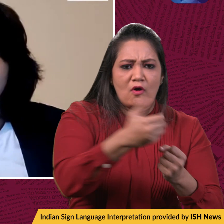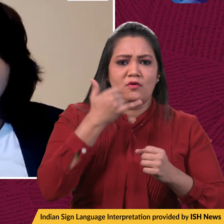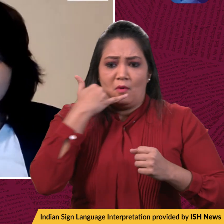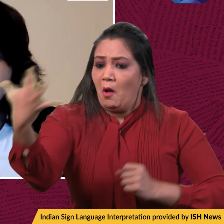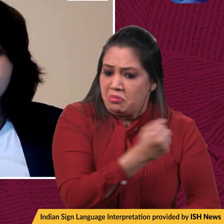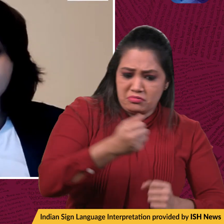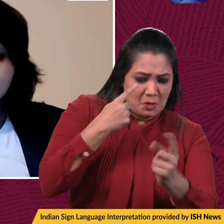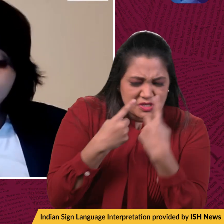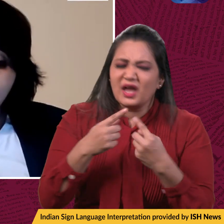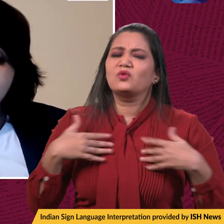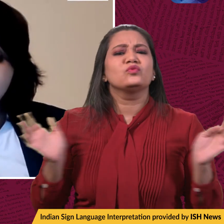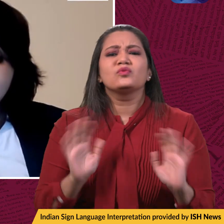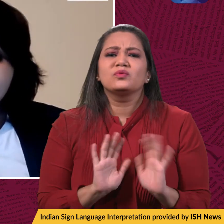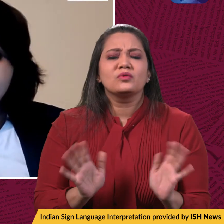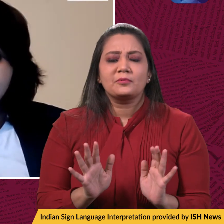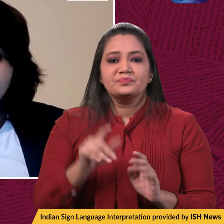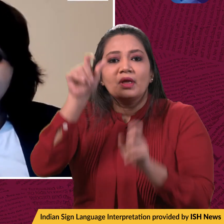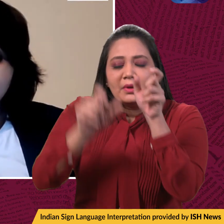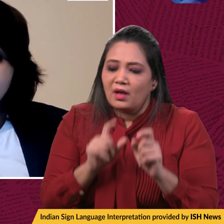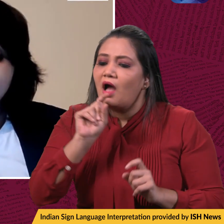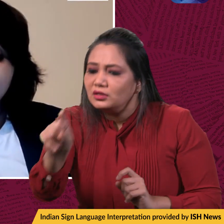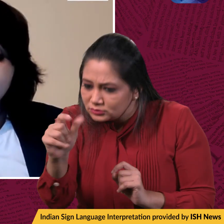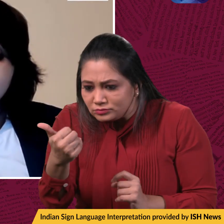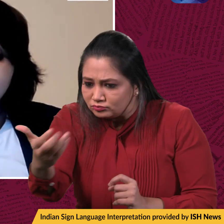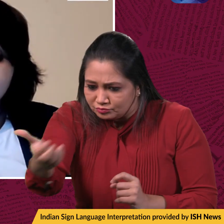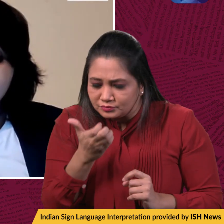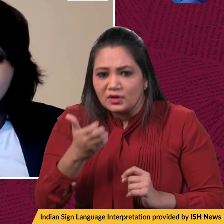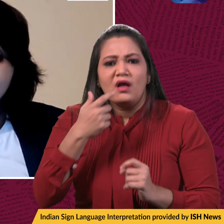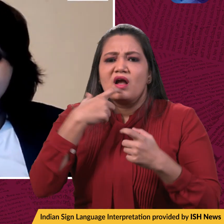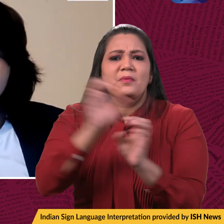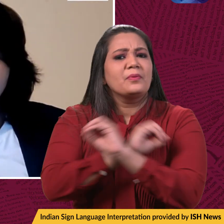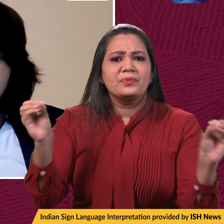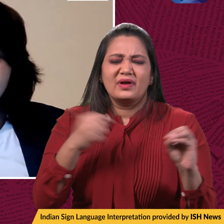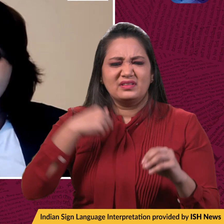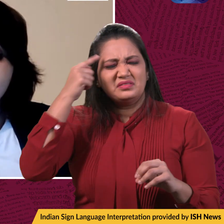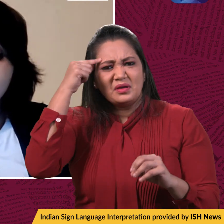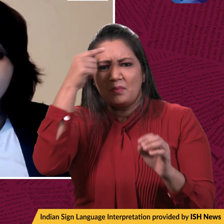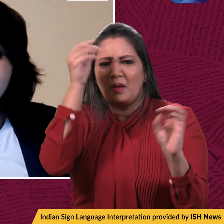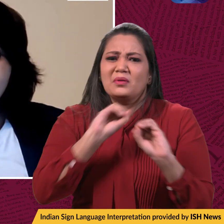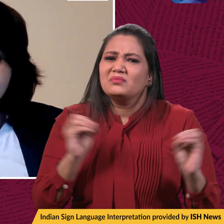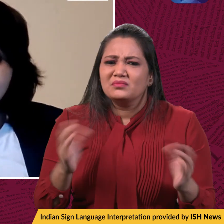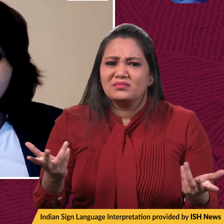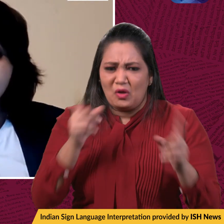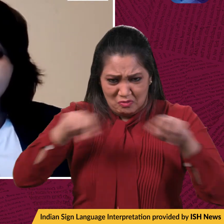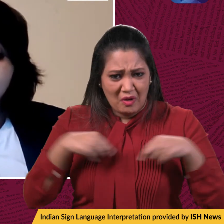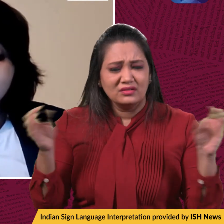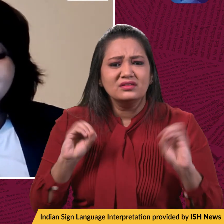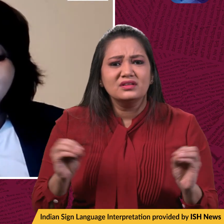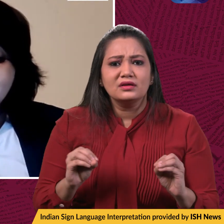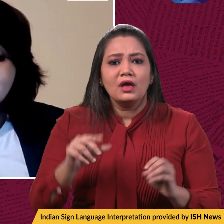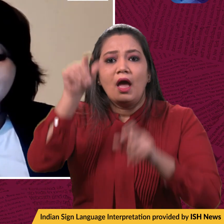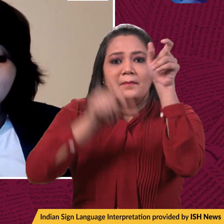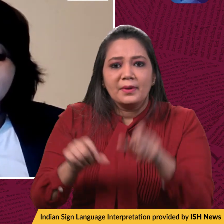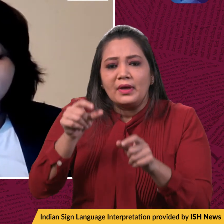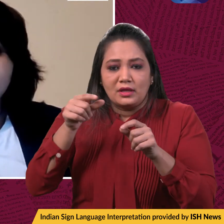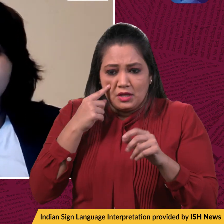away their phones to check. People are cooperating and nobody is complaining, so I don't think there is anything illegal. The public